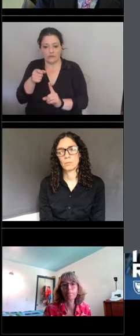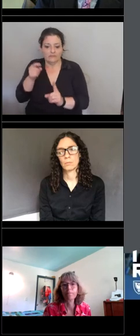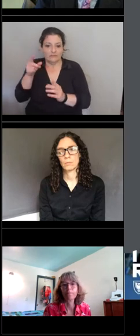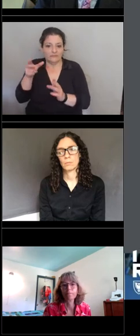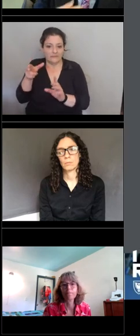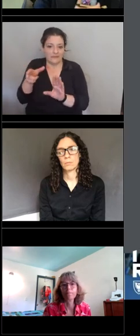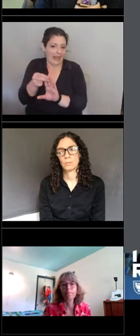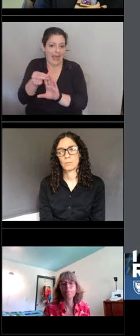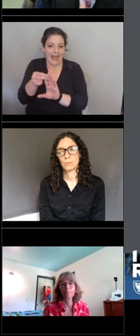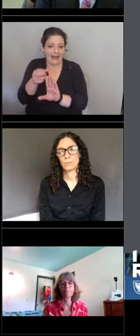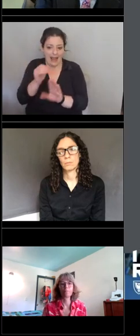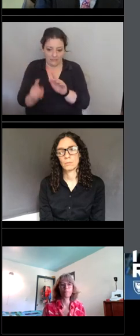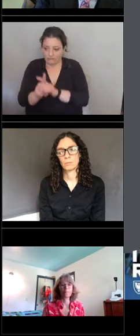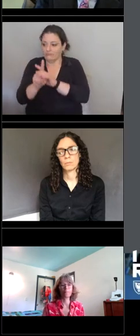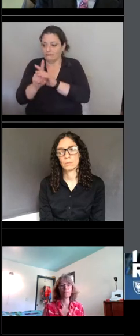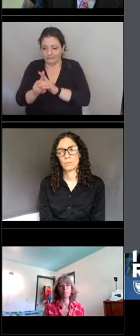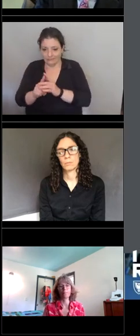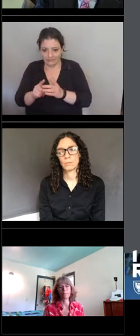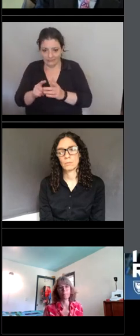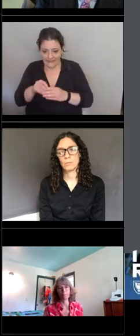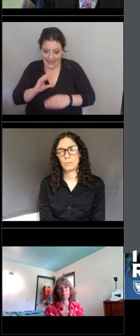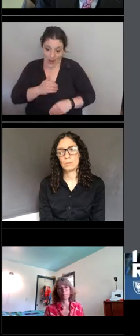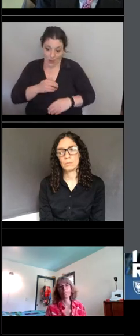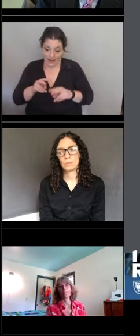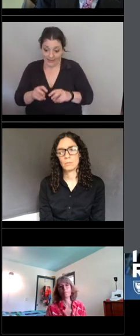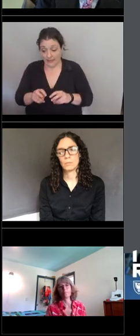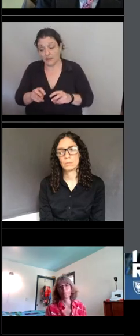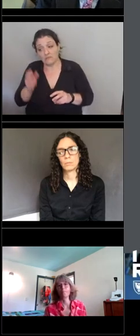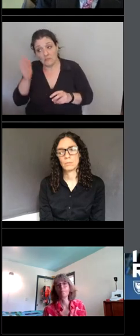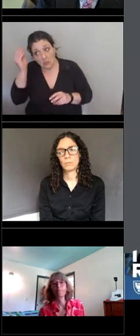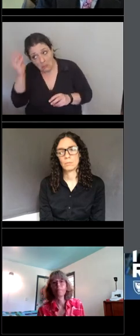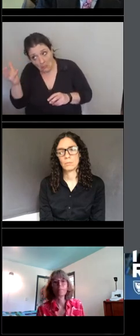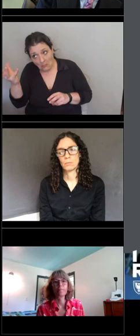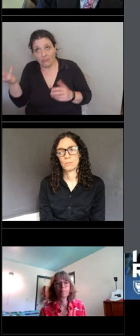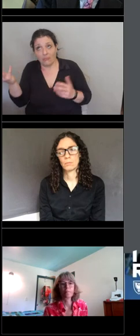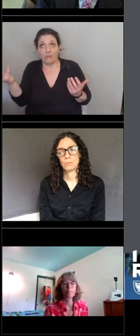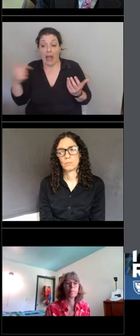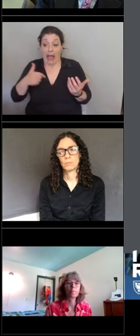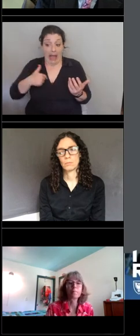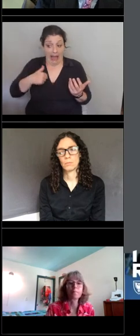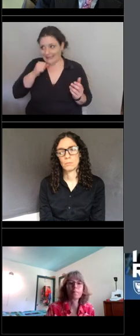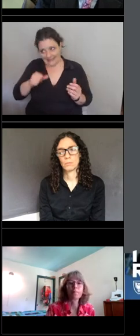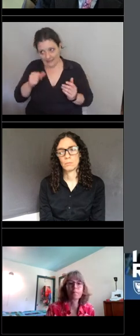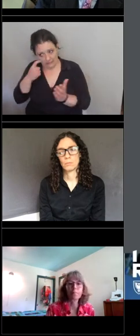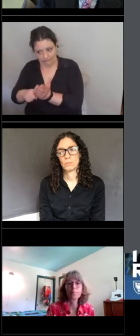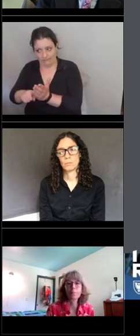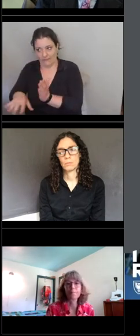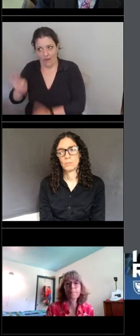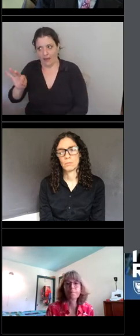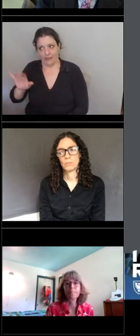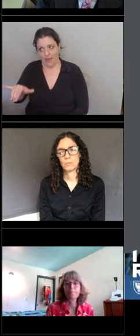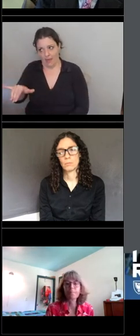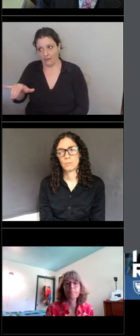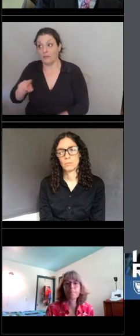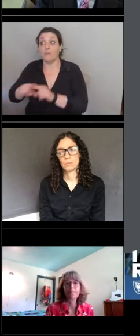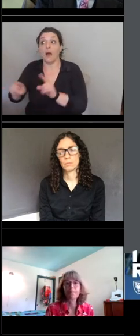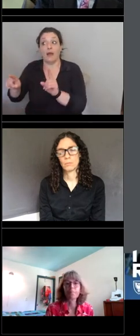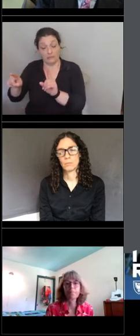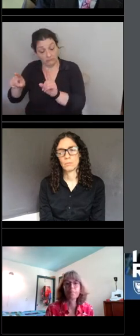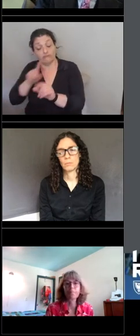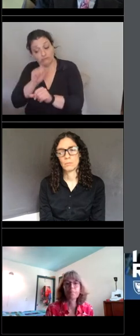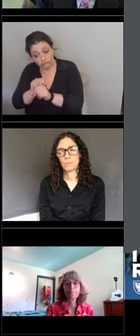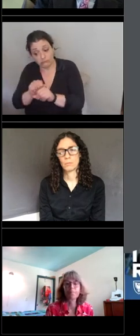analysis. So from what I went through, I did not find that. But again, it's quite possible that they exist. It's just that they